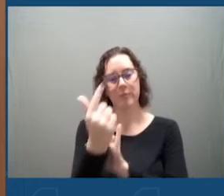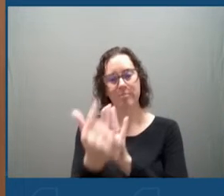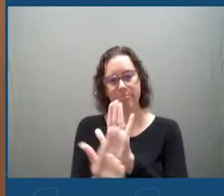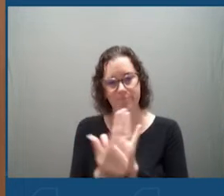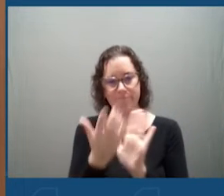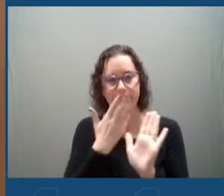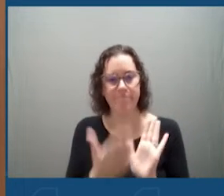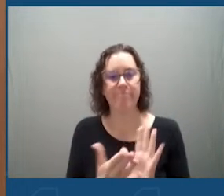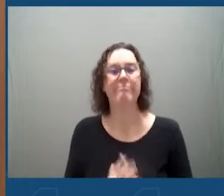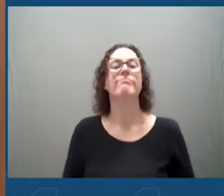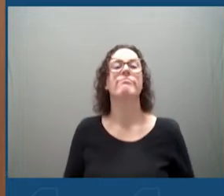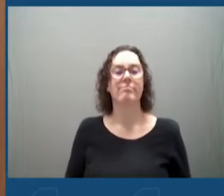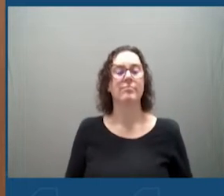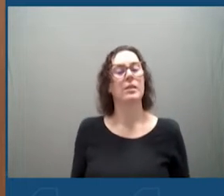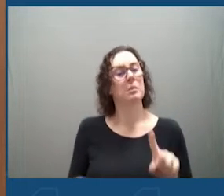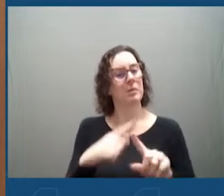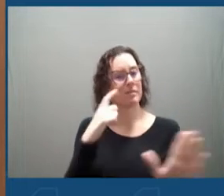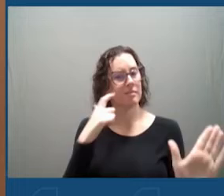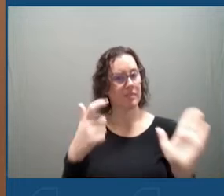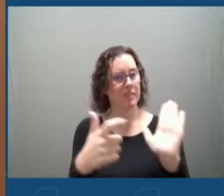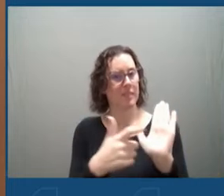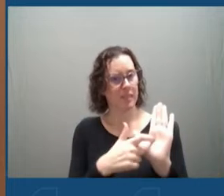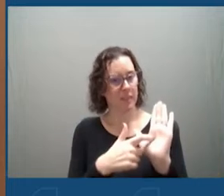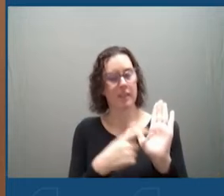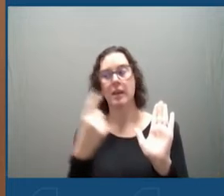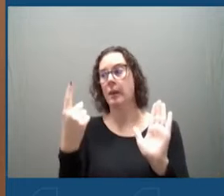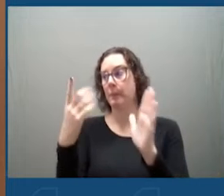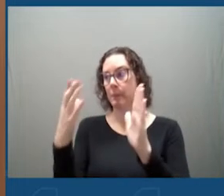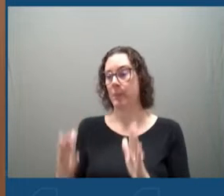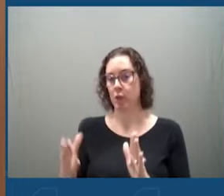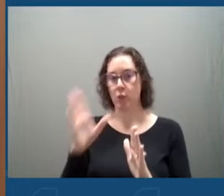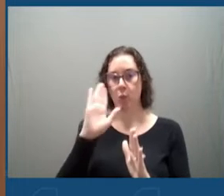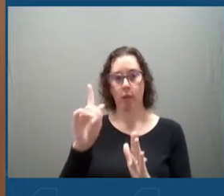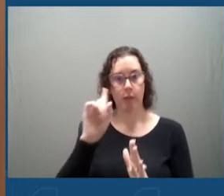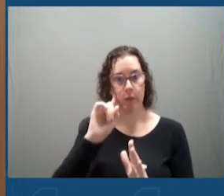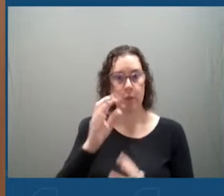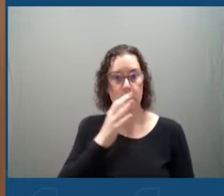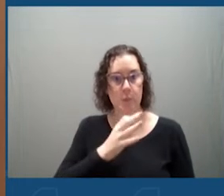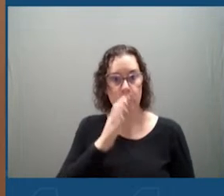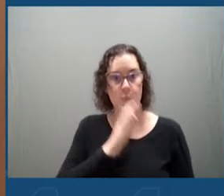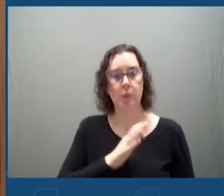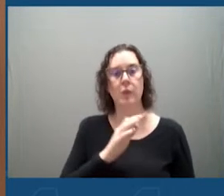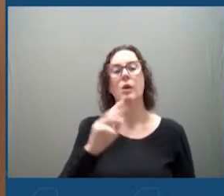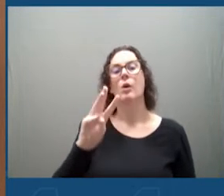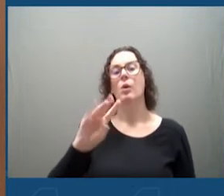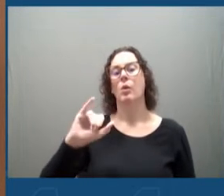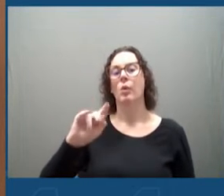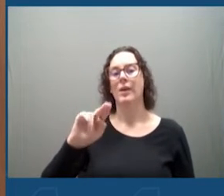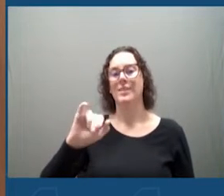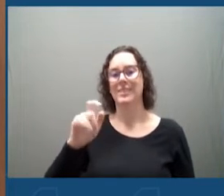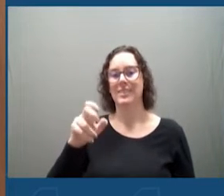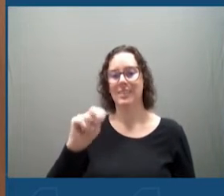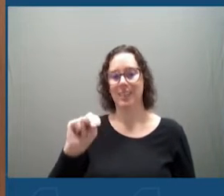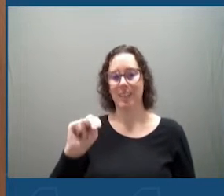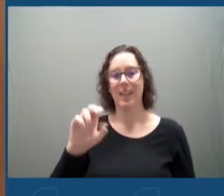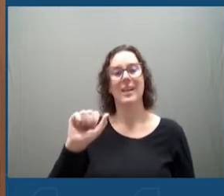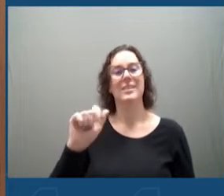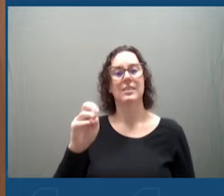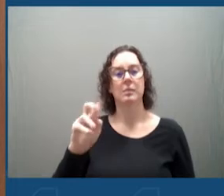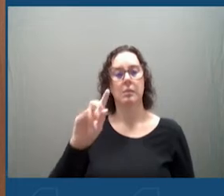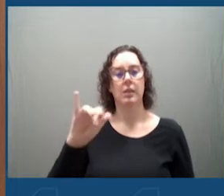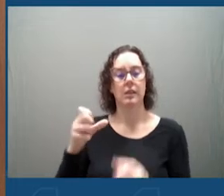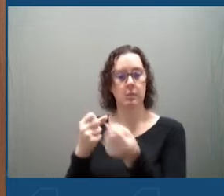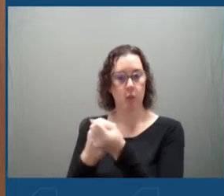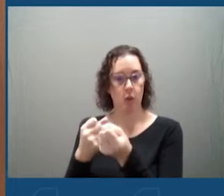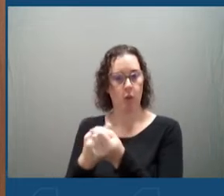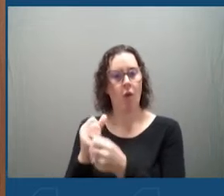also acknowledge someone you'll hear from in a moment, Helene Weinstein, our Assembly sponsor, and everyone who worked hard to